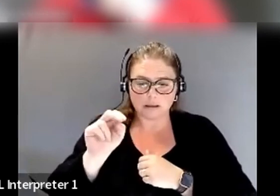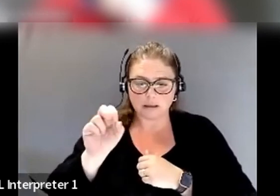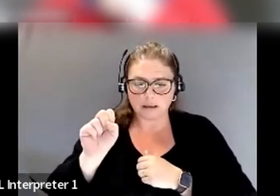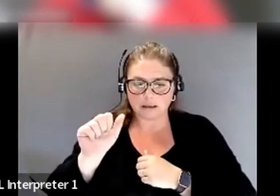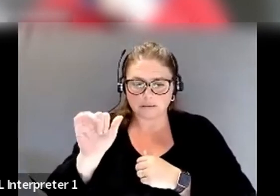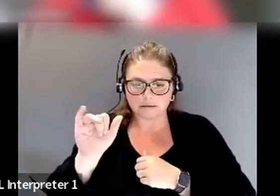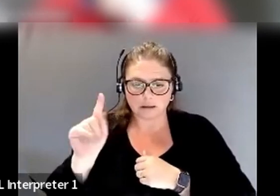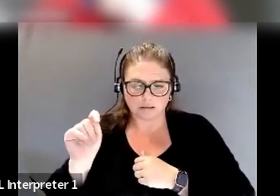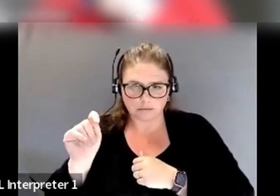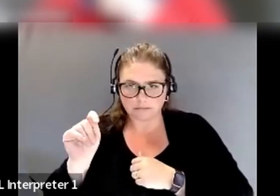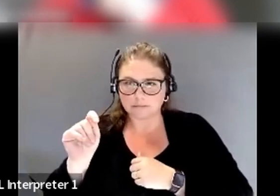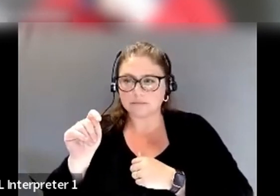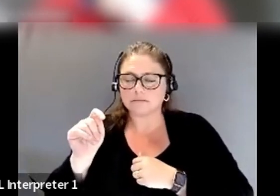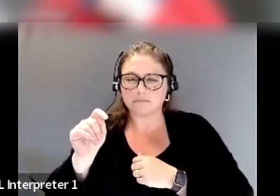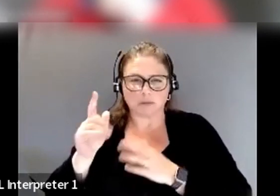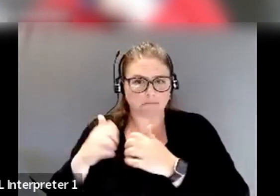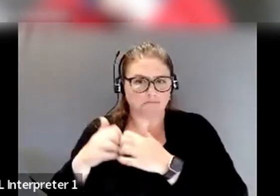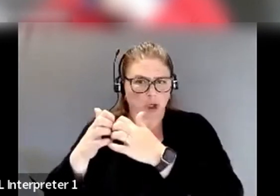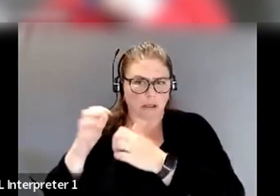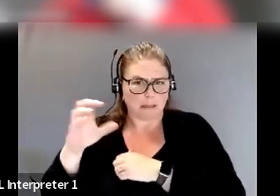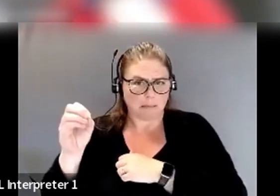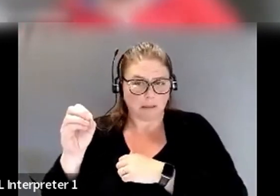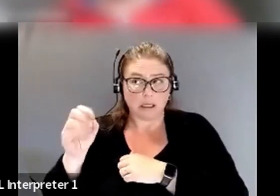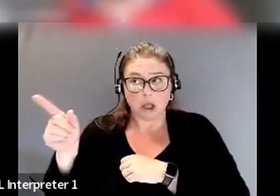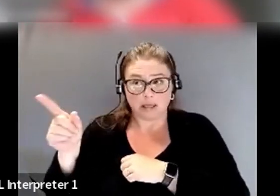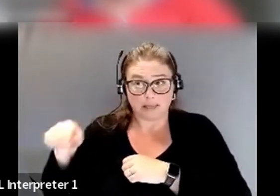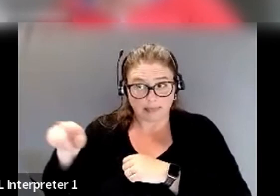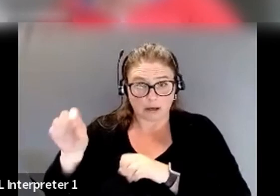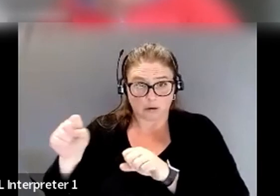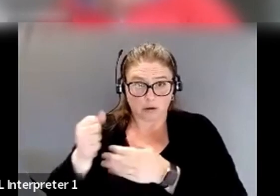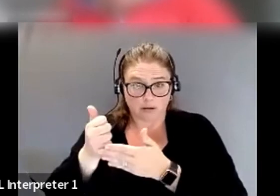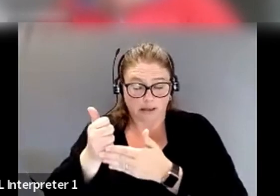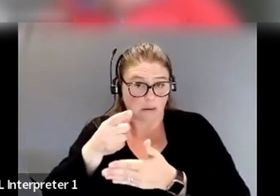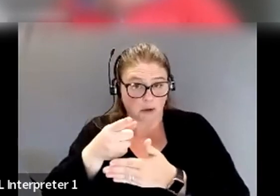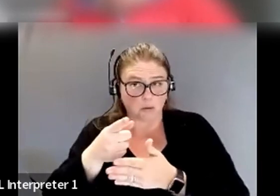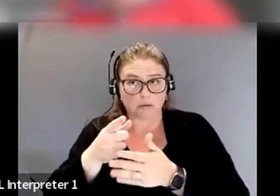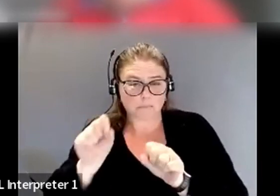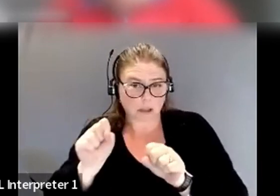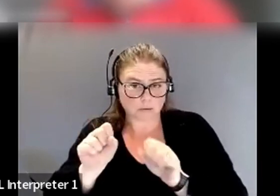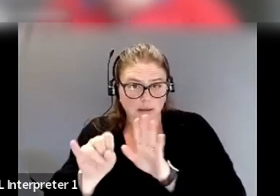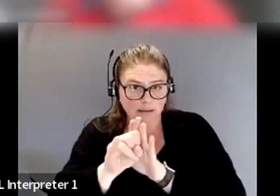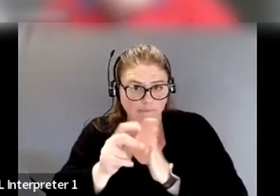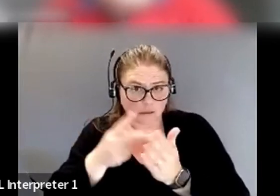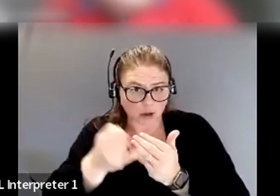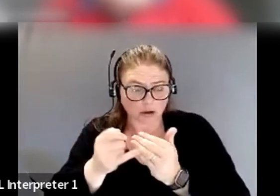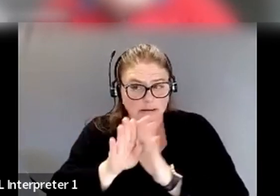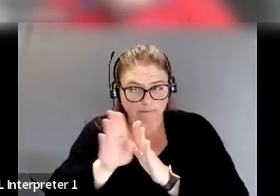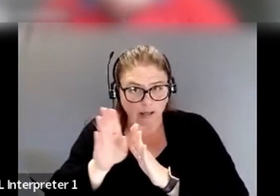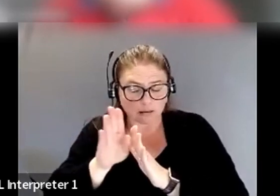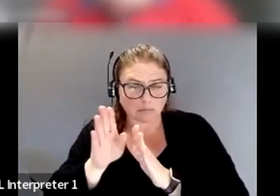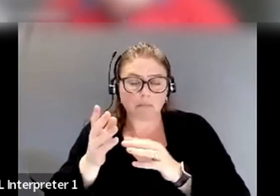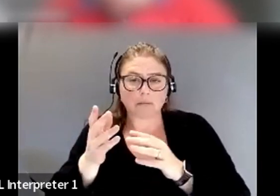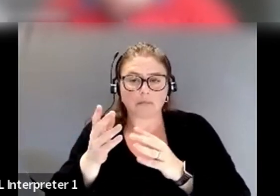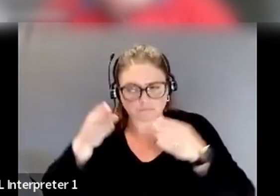Canada, a consulting agency, and they could potentially help you with developing a project and developing a scope of work for what you may want to do in your